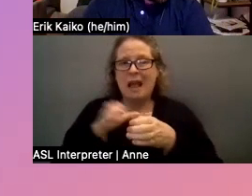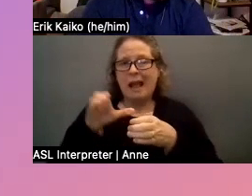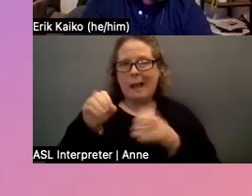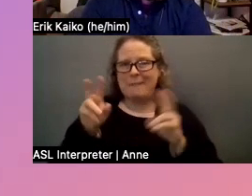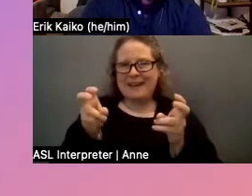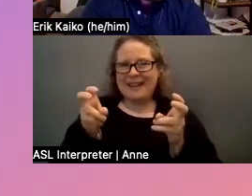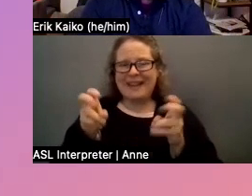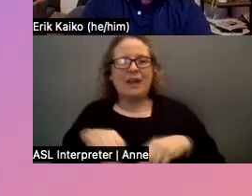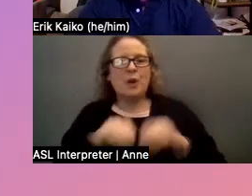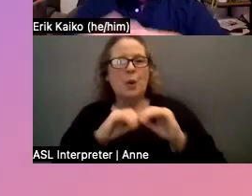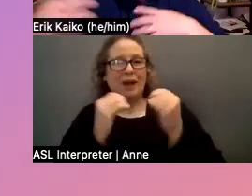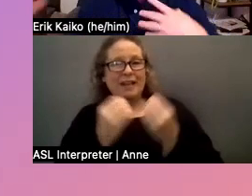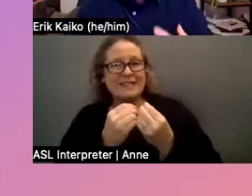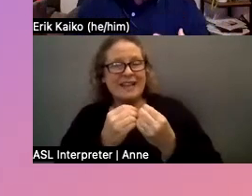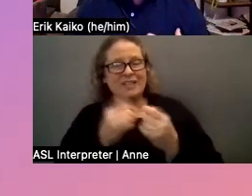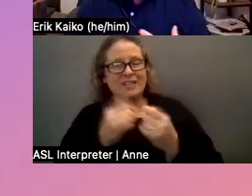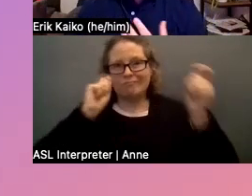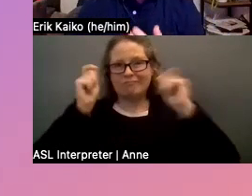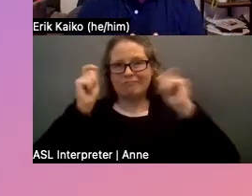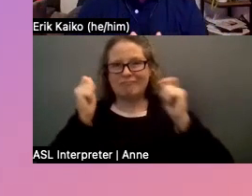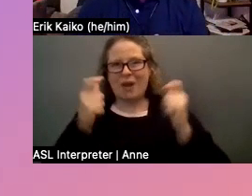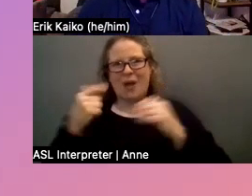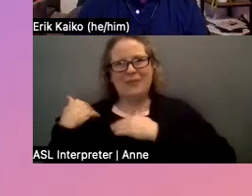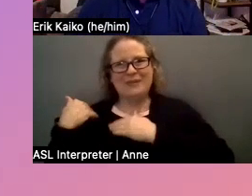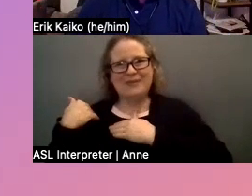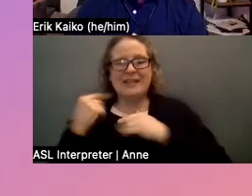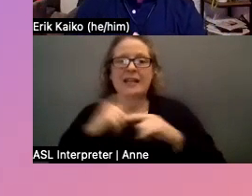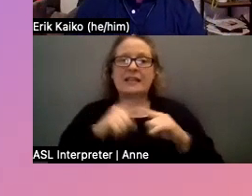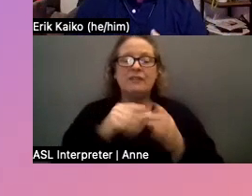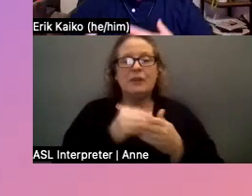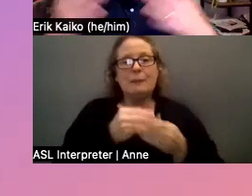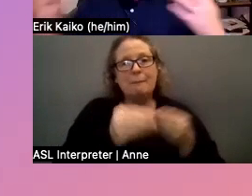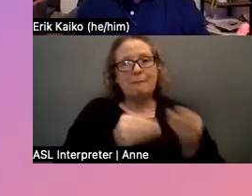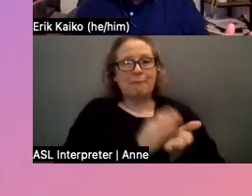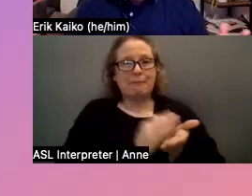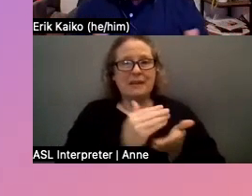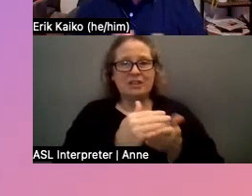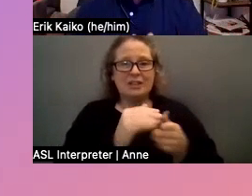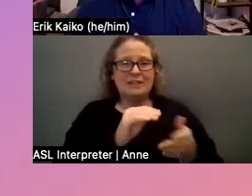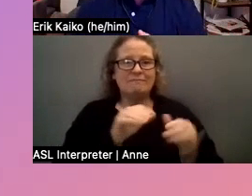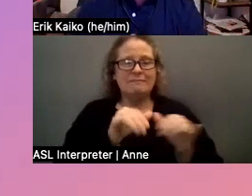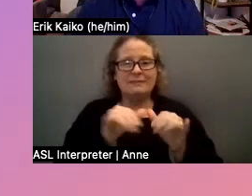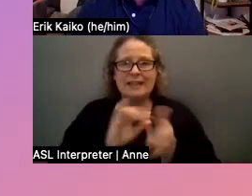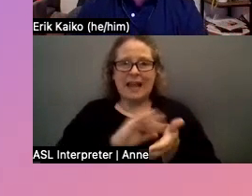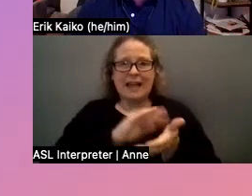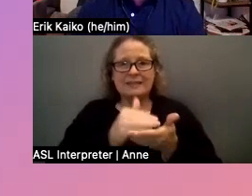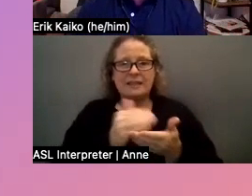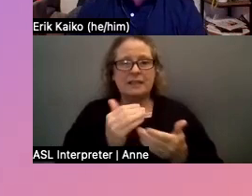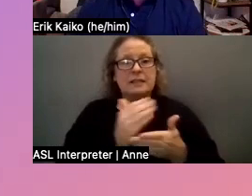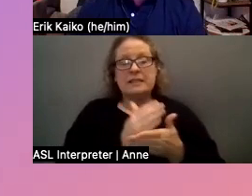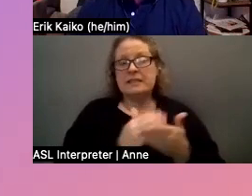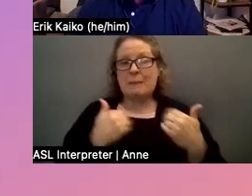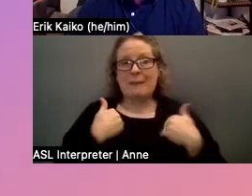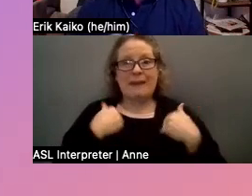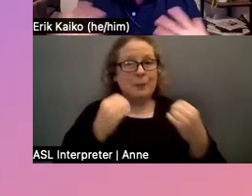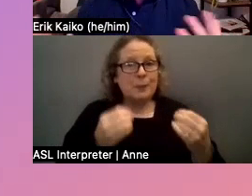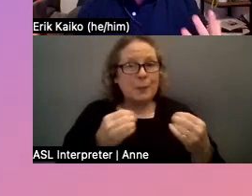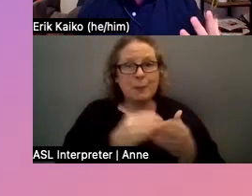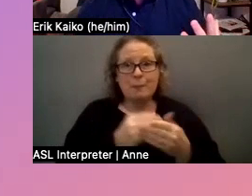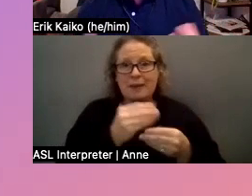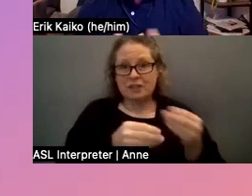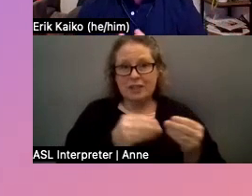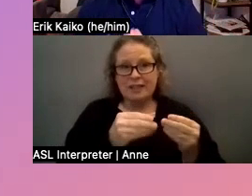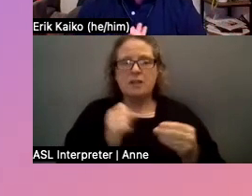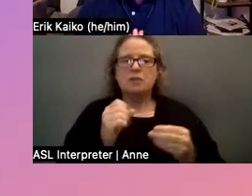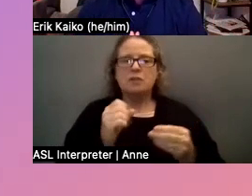know that everyone's coming from different budget sizes, some with no budget at all. And so we have a variety of sort of tools